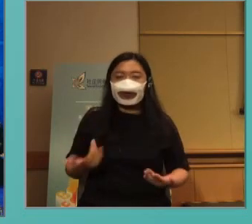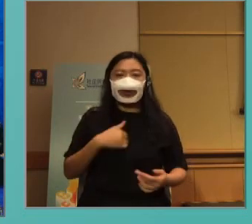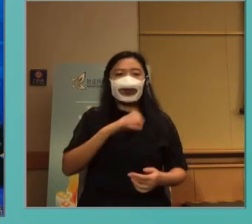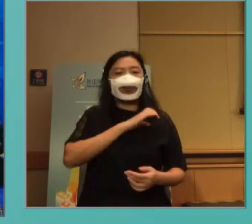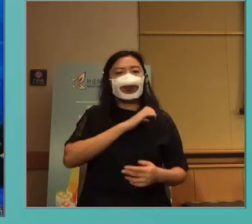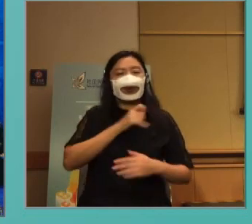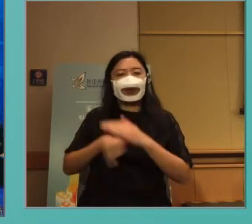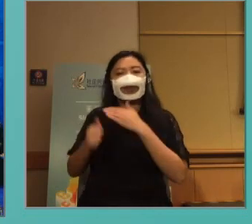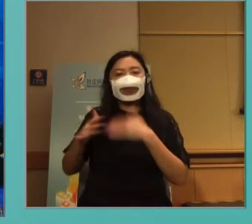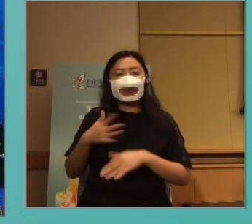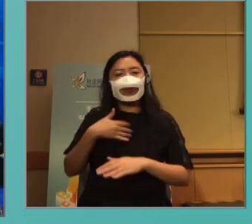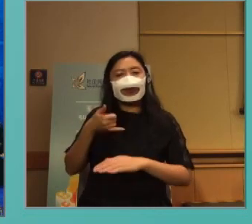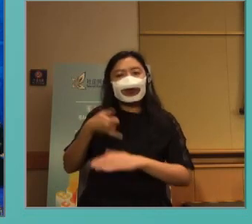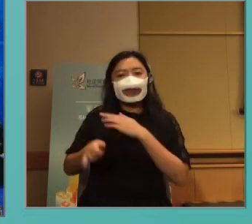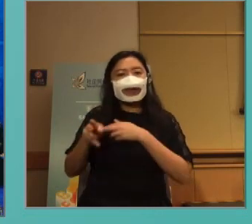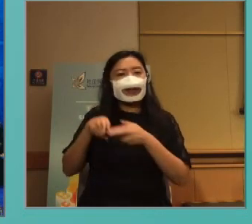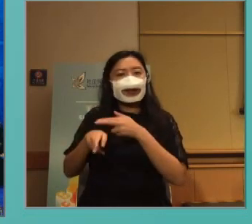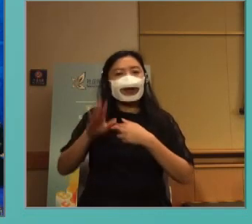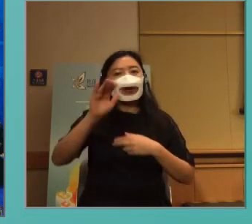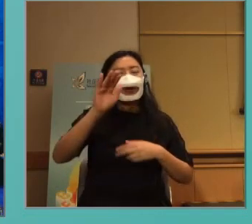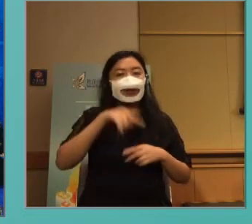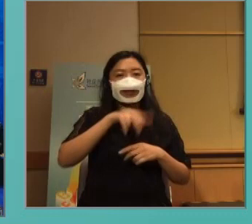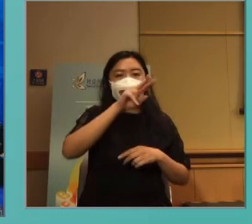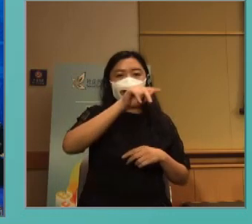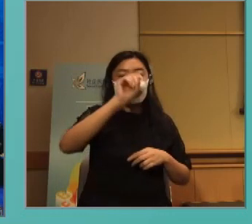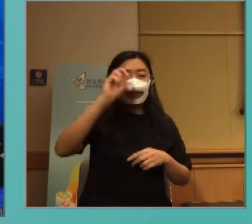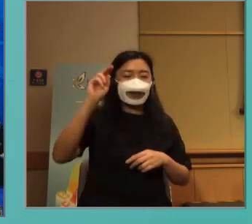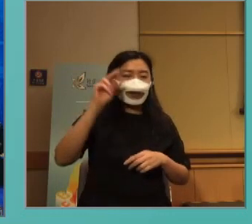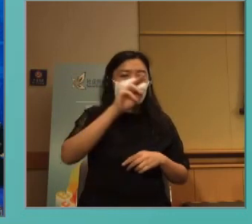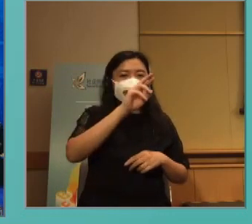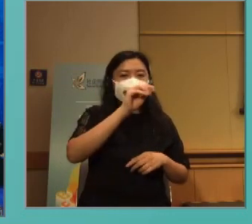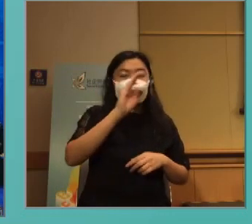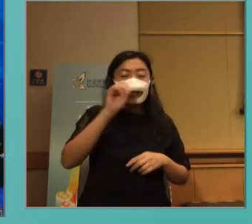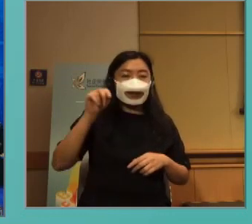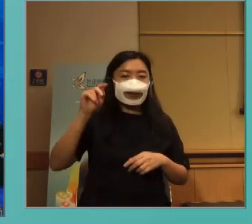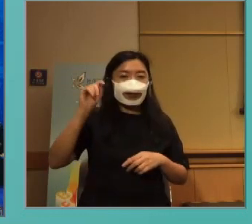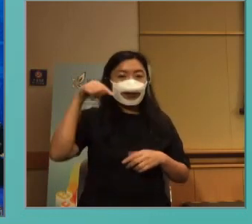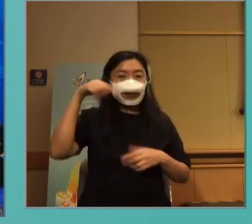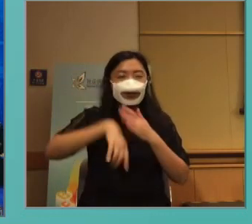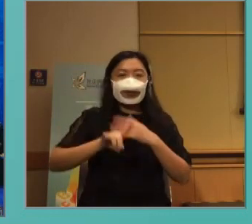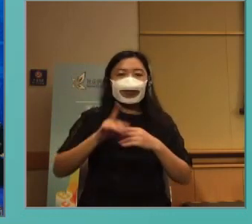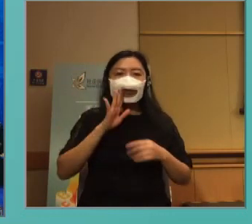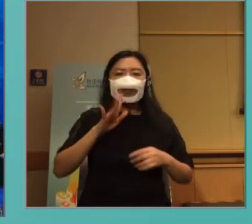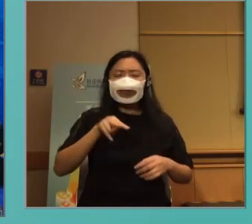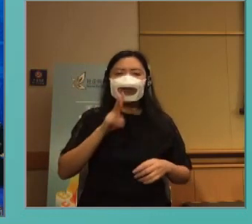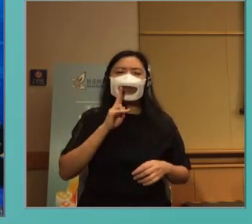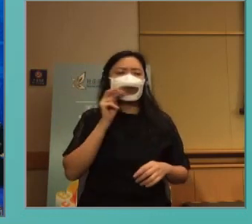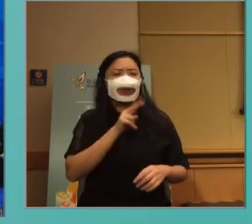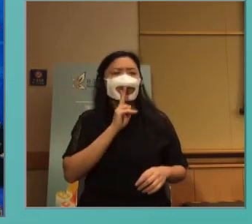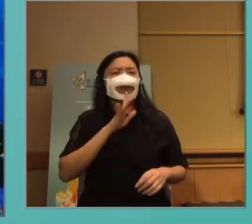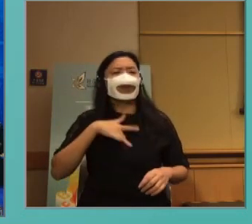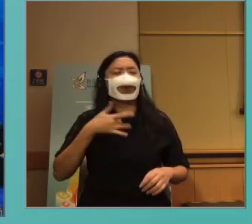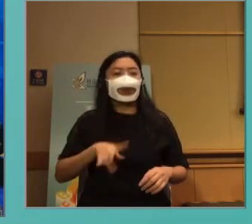NFT projects that seem to have no utility, but the moment they get famous, they become a membership. They become sort of a gating membership